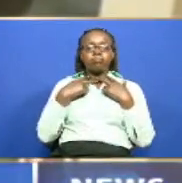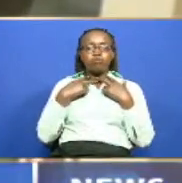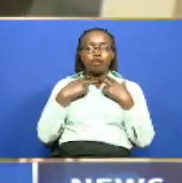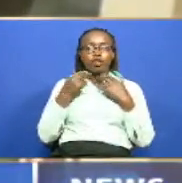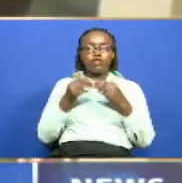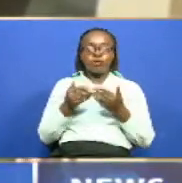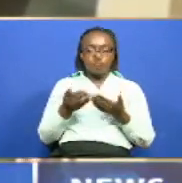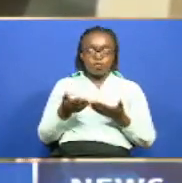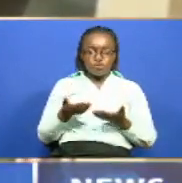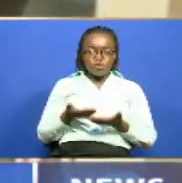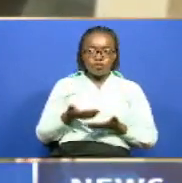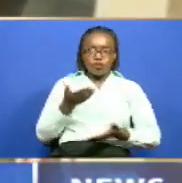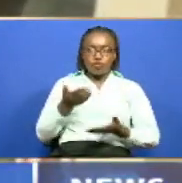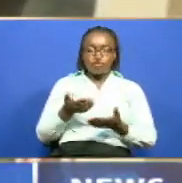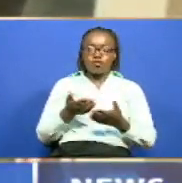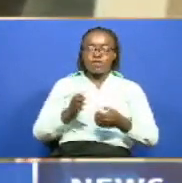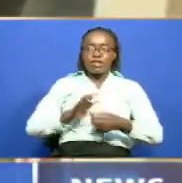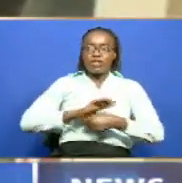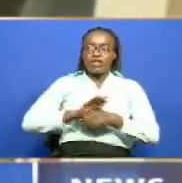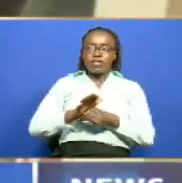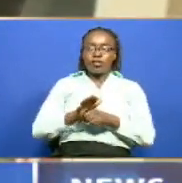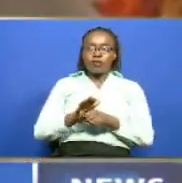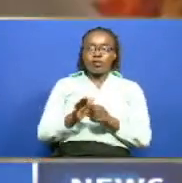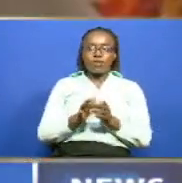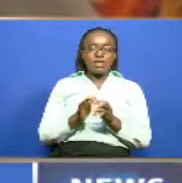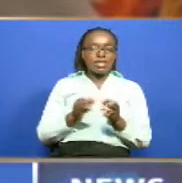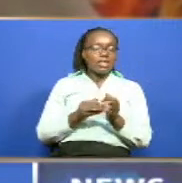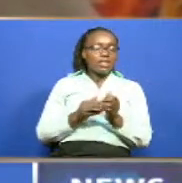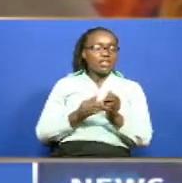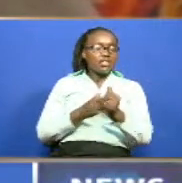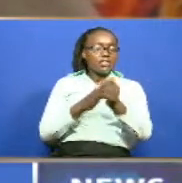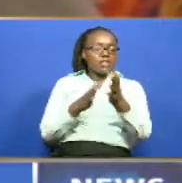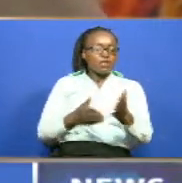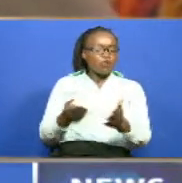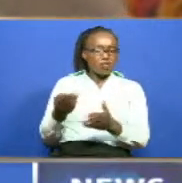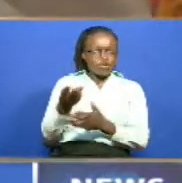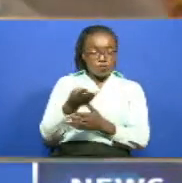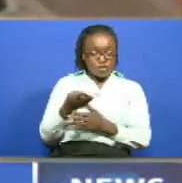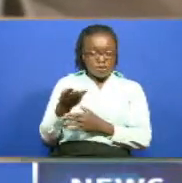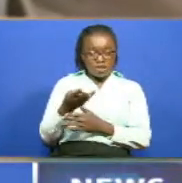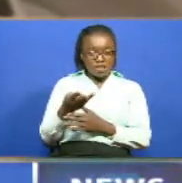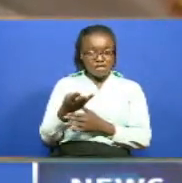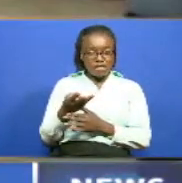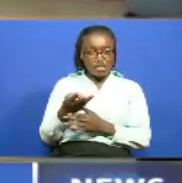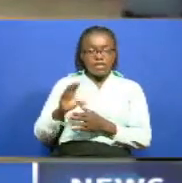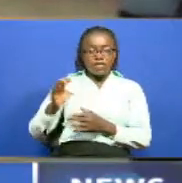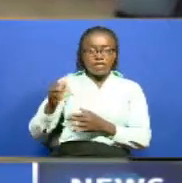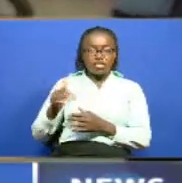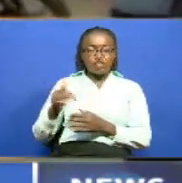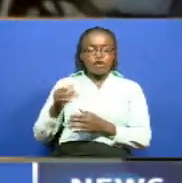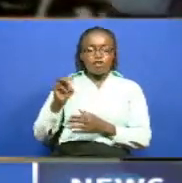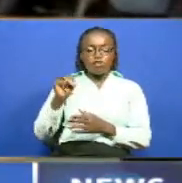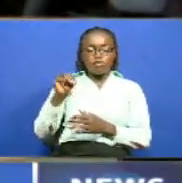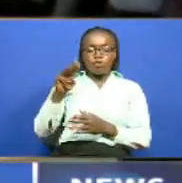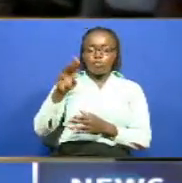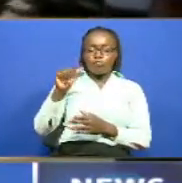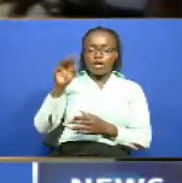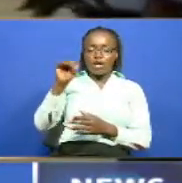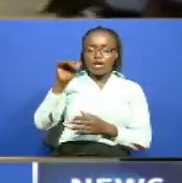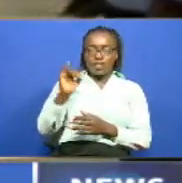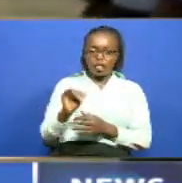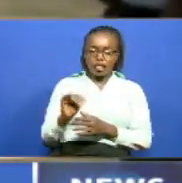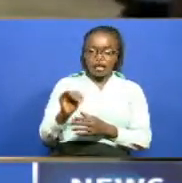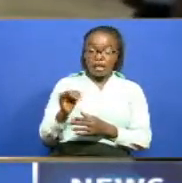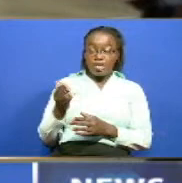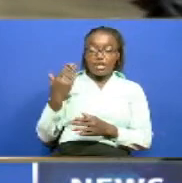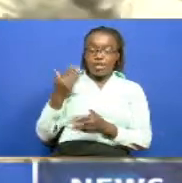economy during an online meeting with state leaders on Wednesday. Local police in the city of Mumbai announced a partial lockdown last week, with